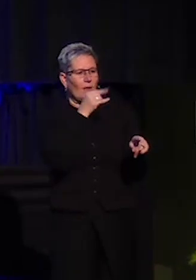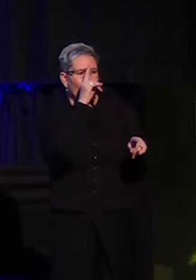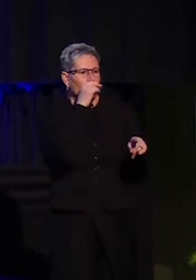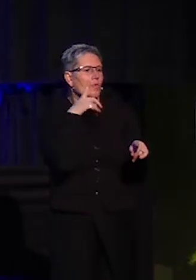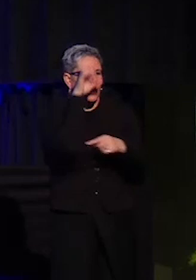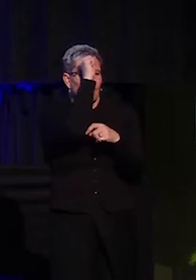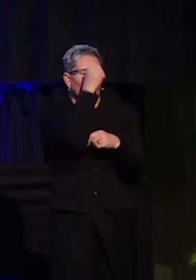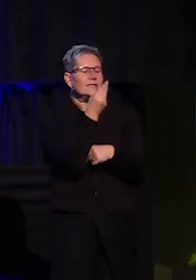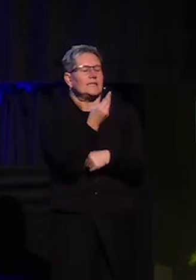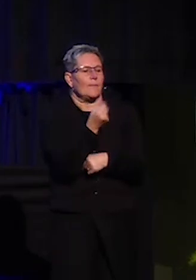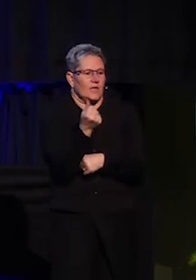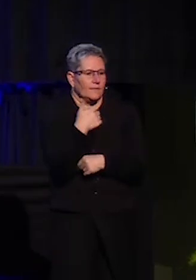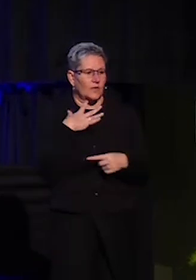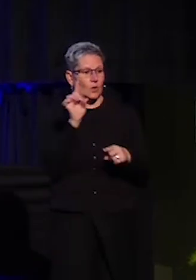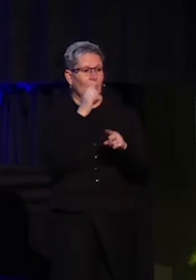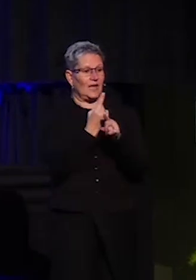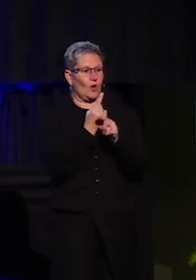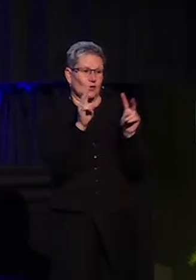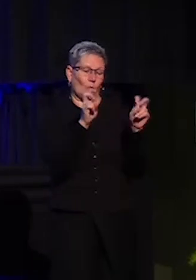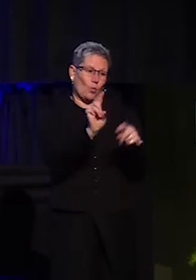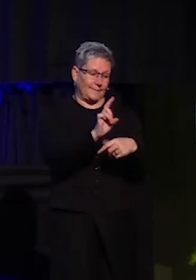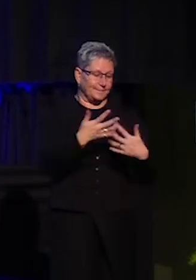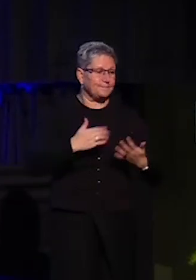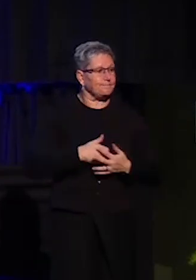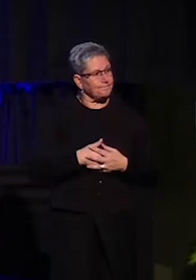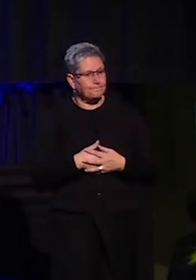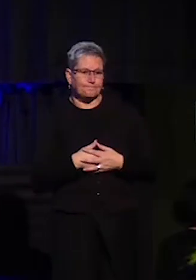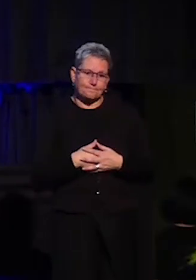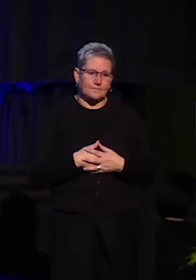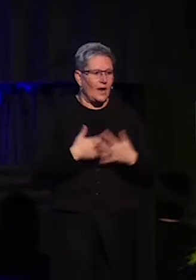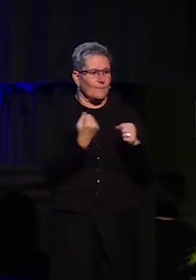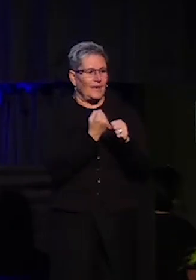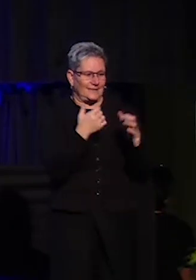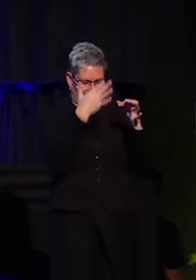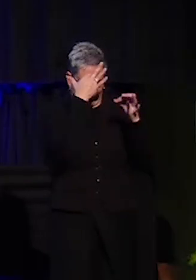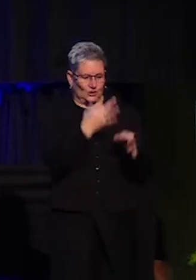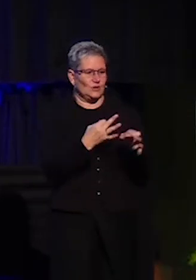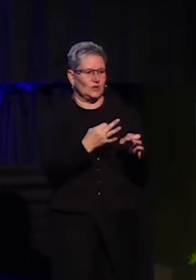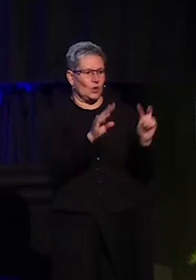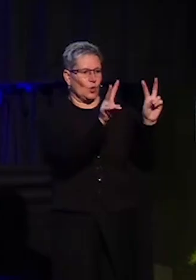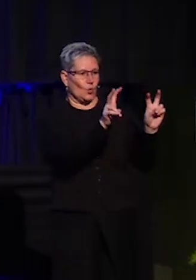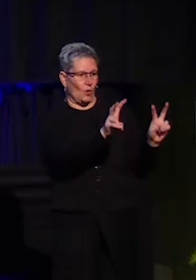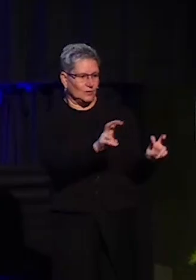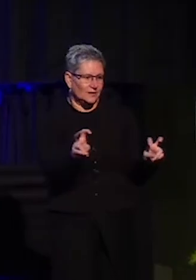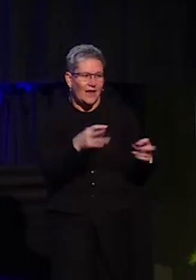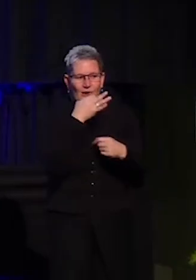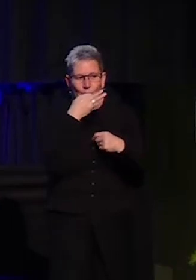So what should I even talk about today? Well, I've decided on some quotes and some nuggets of